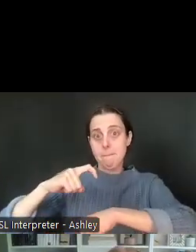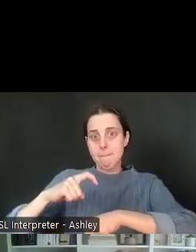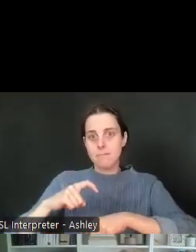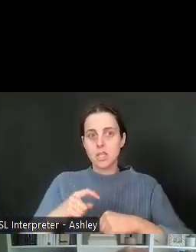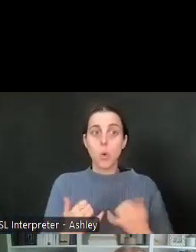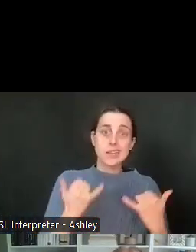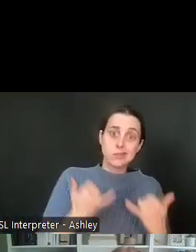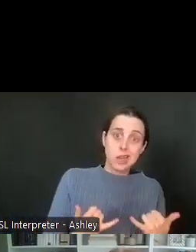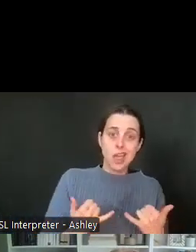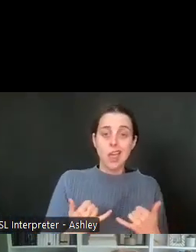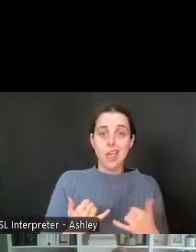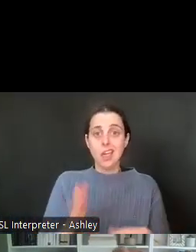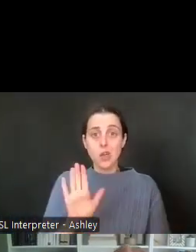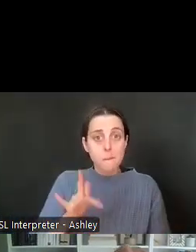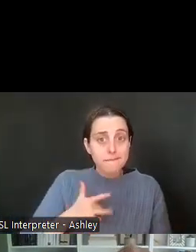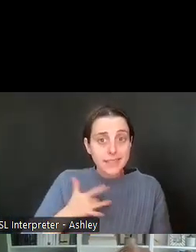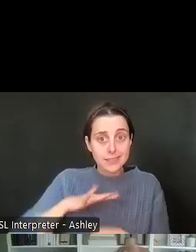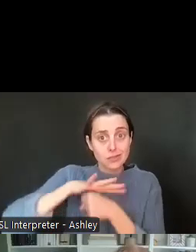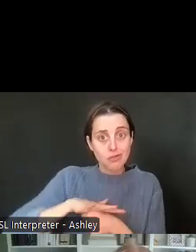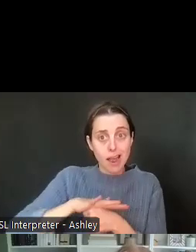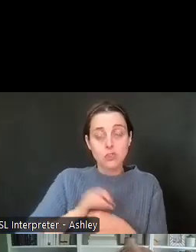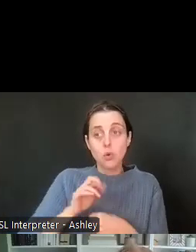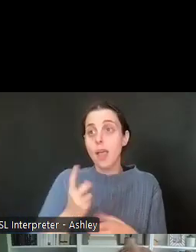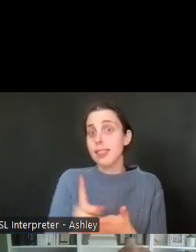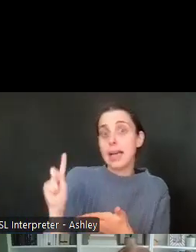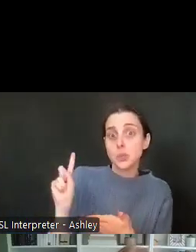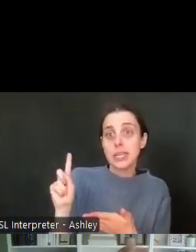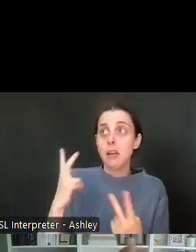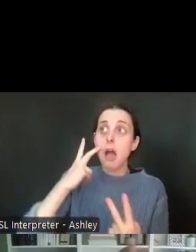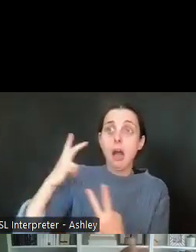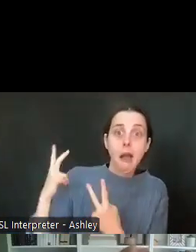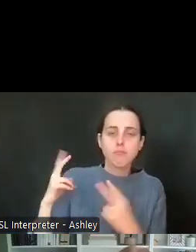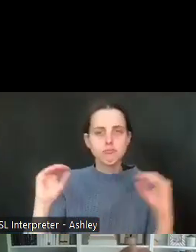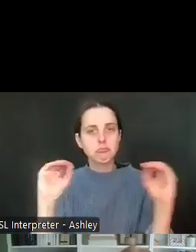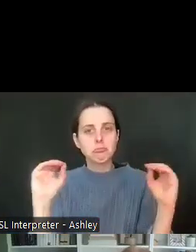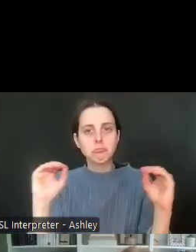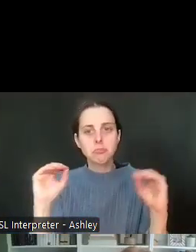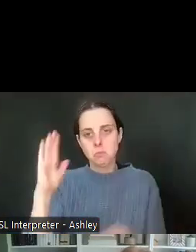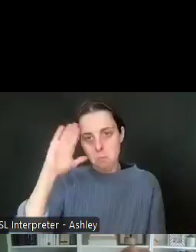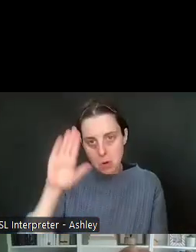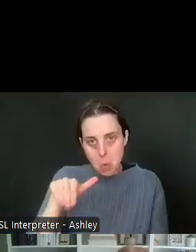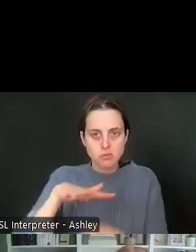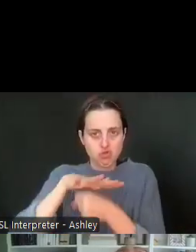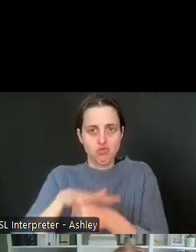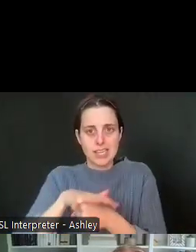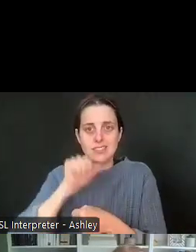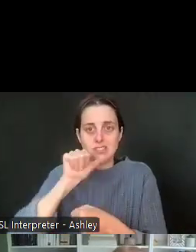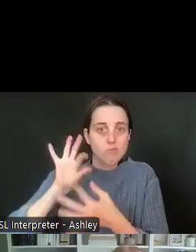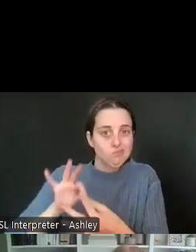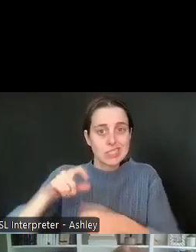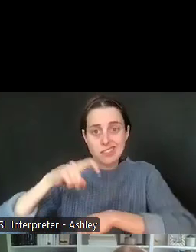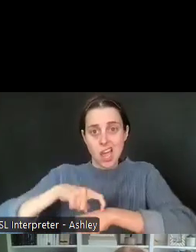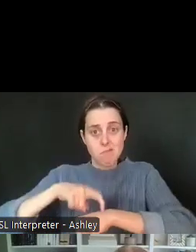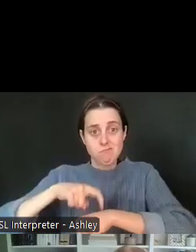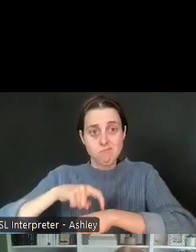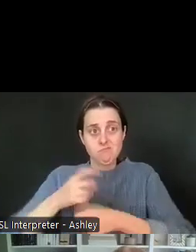in the last week or the last month, because they know that stress isn't always time bound. So what I'd love for